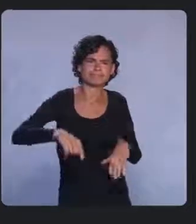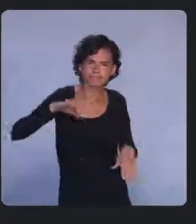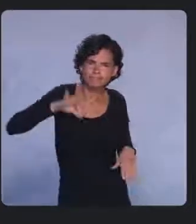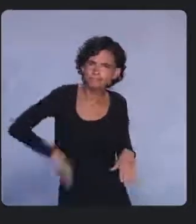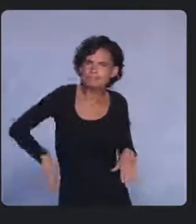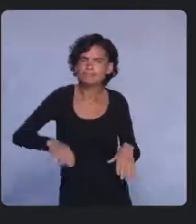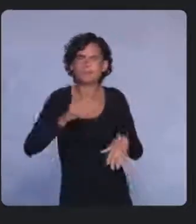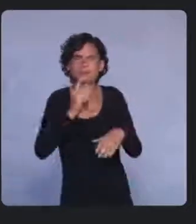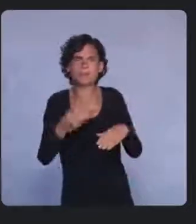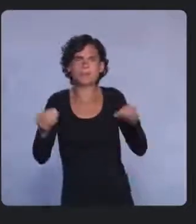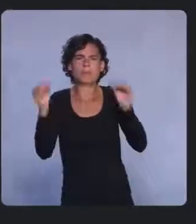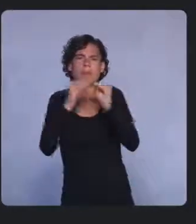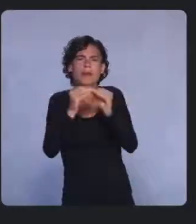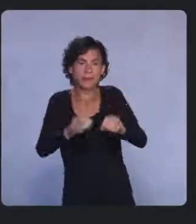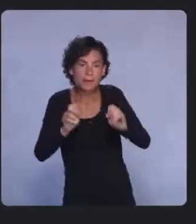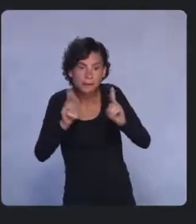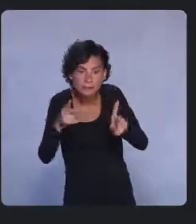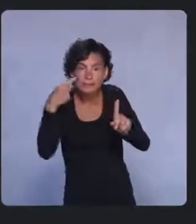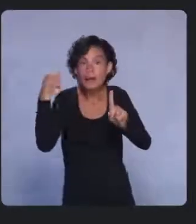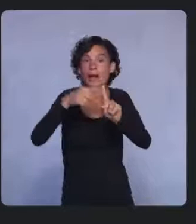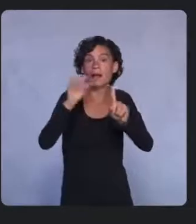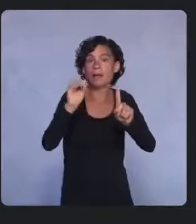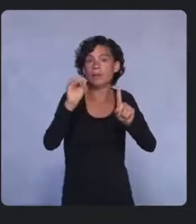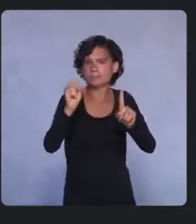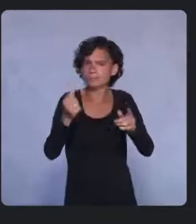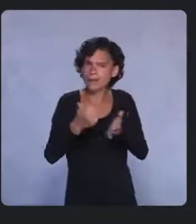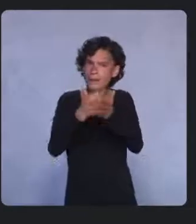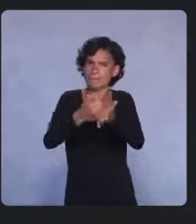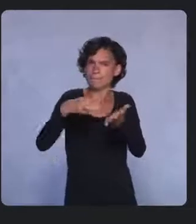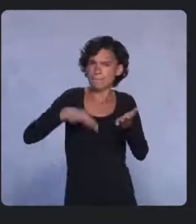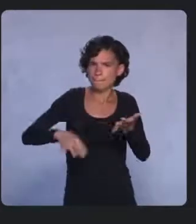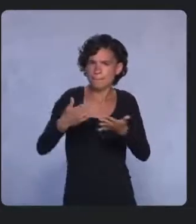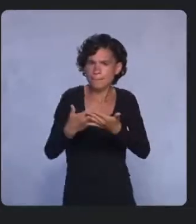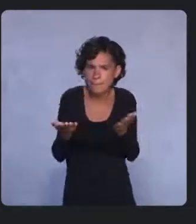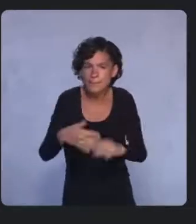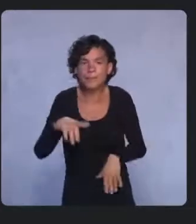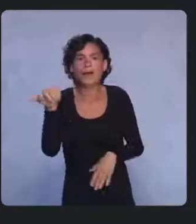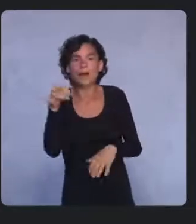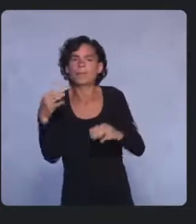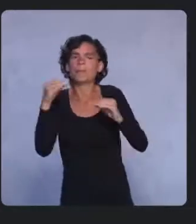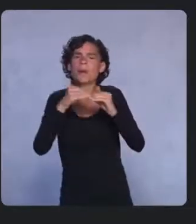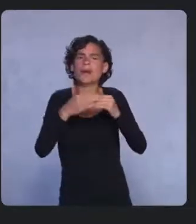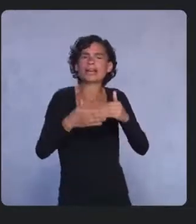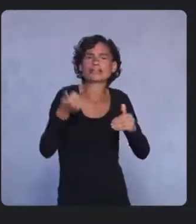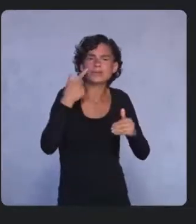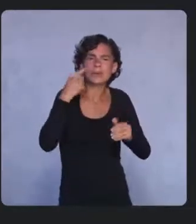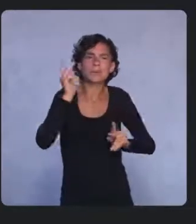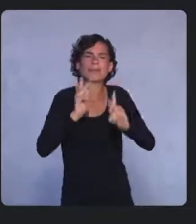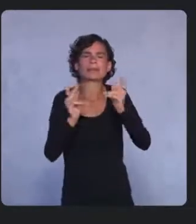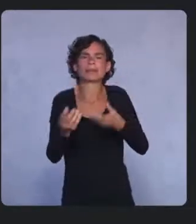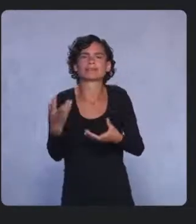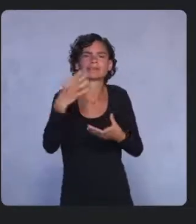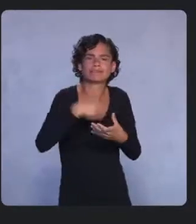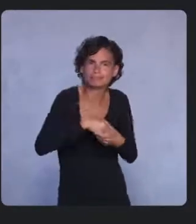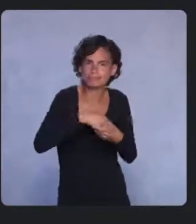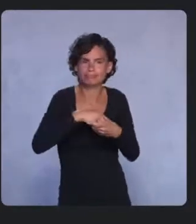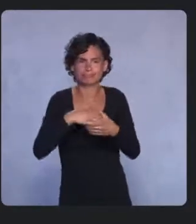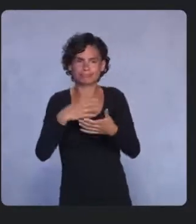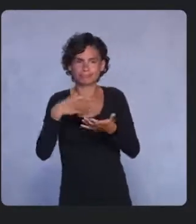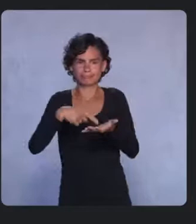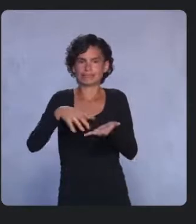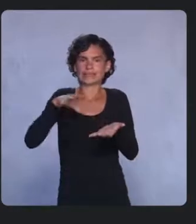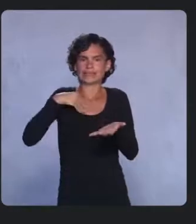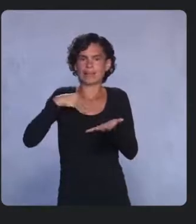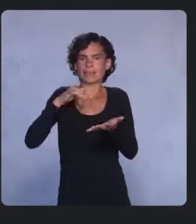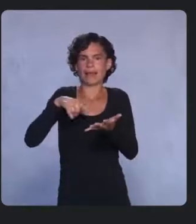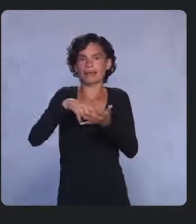for the OS to be helpful. And to make it easier for everyone to embrace these new innovations, we're combining